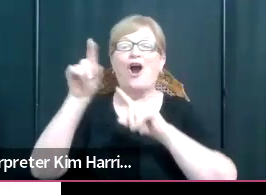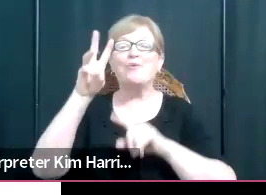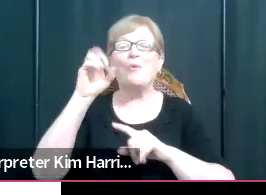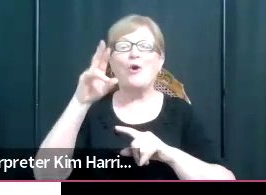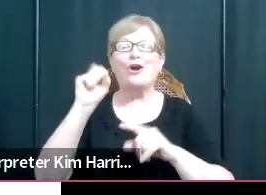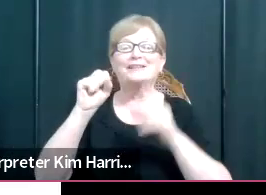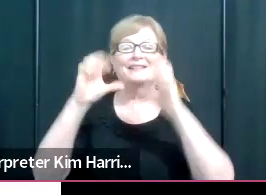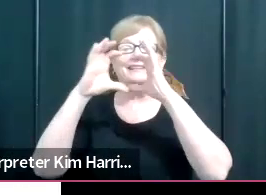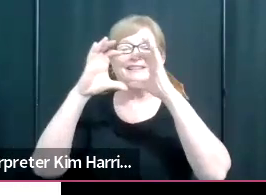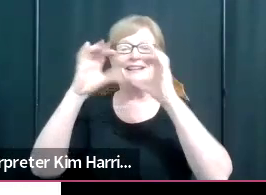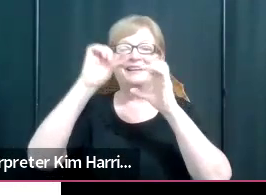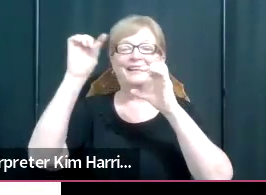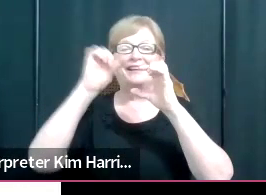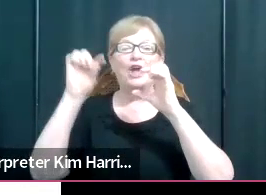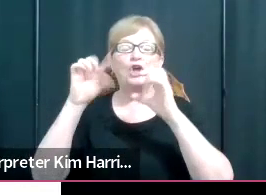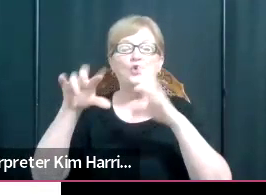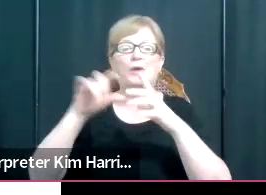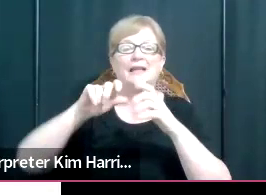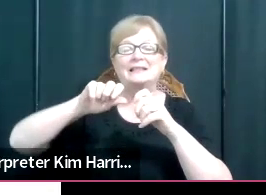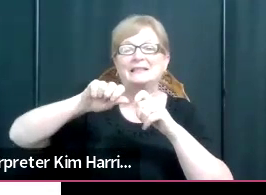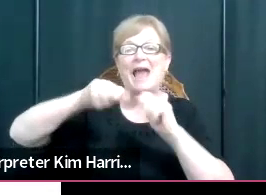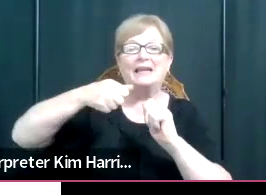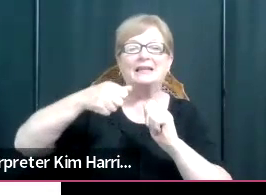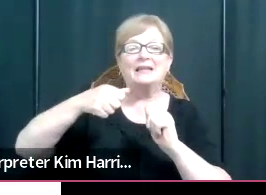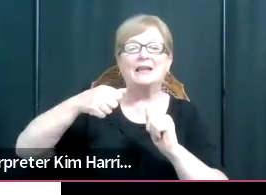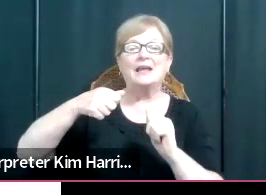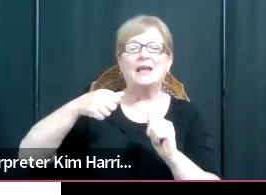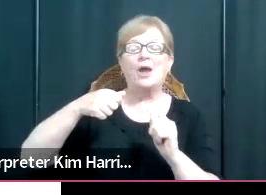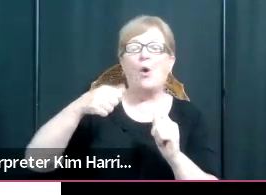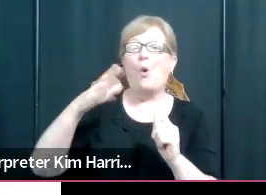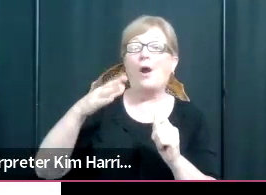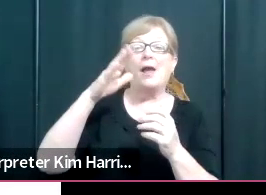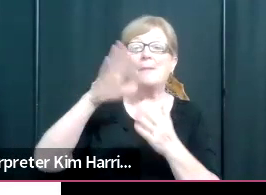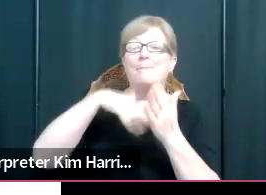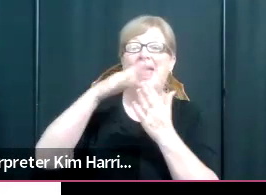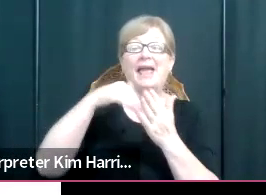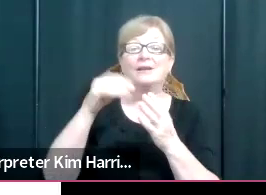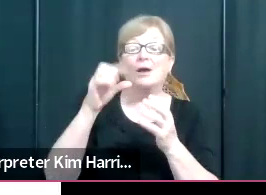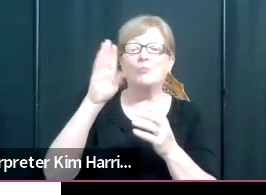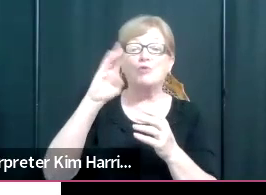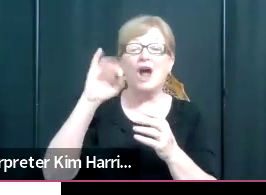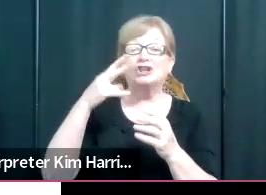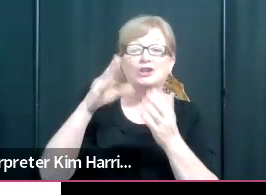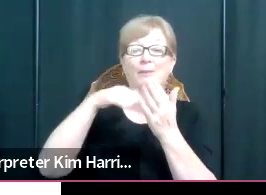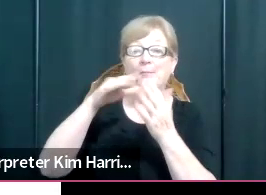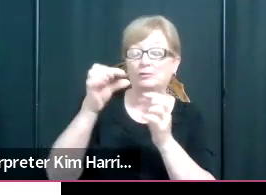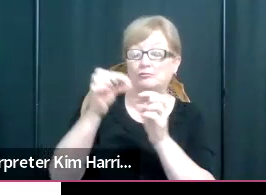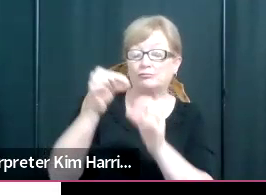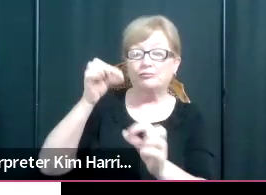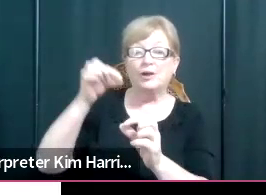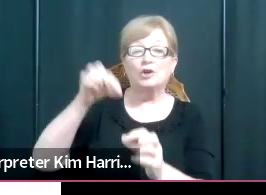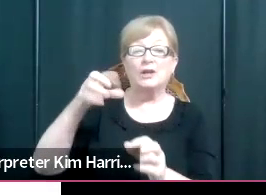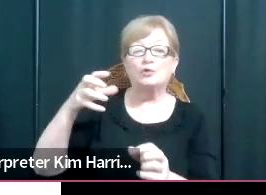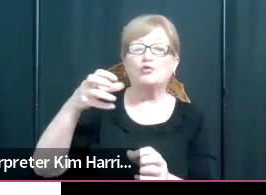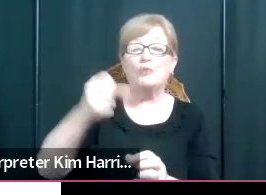can tighten your pen or your pencil or your paintbrush in there also. So if you need to grip your